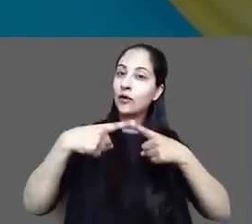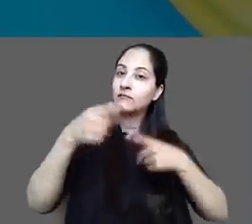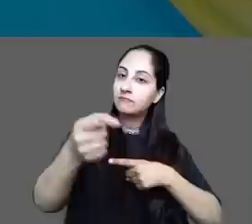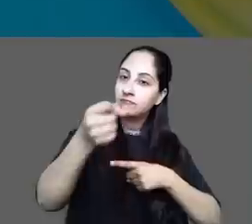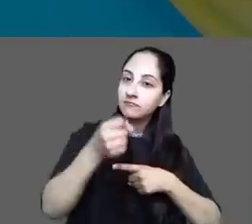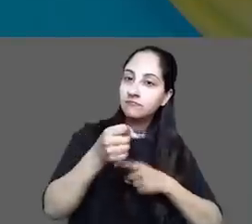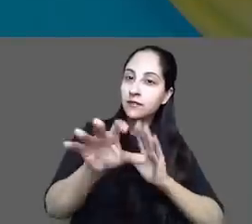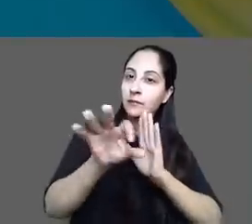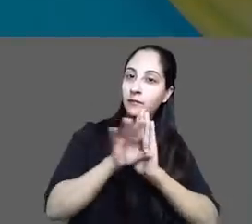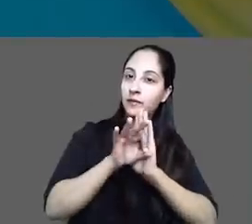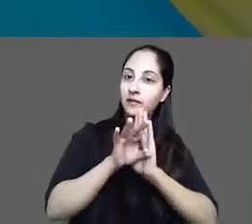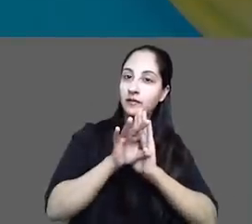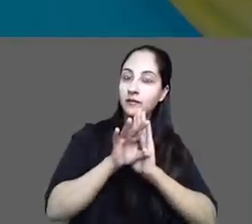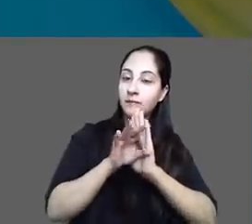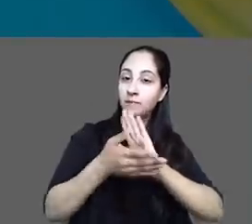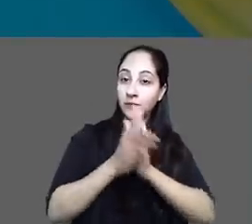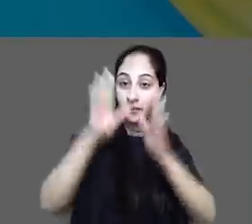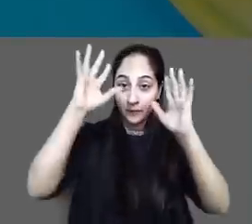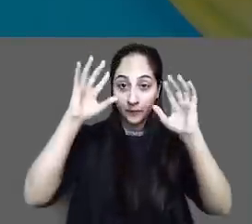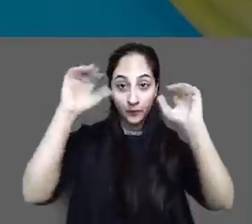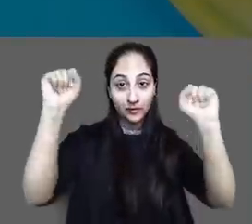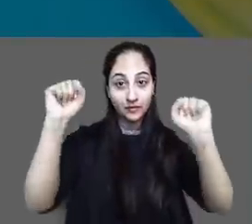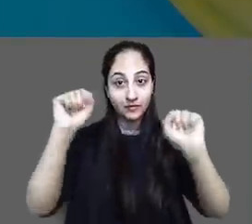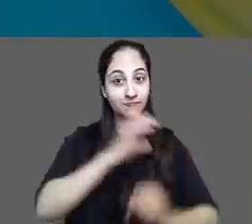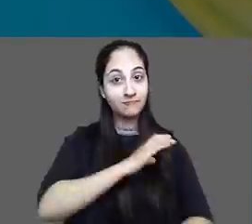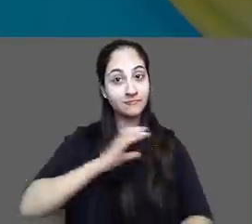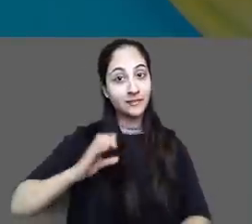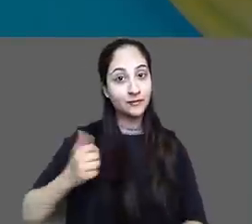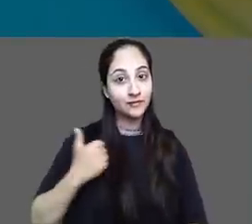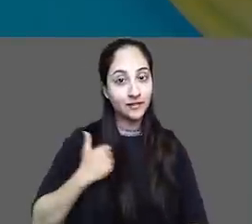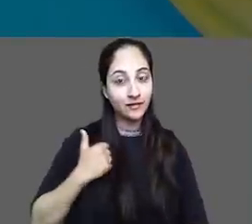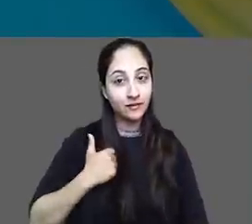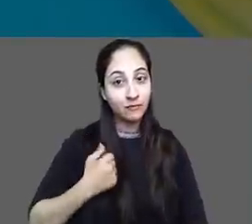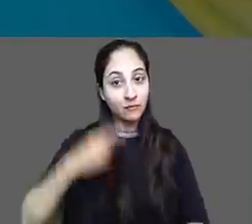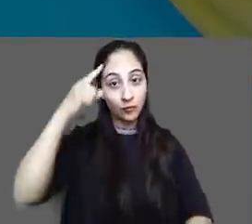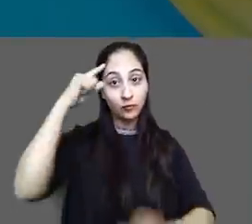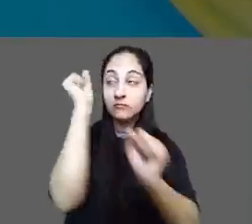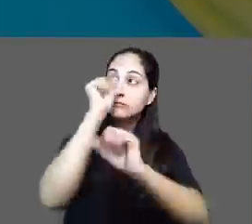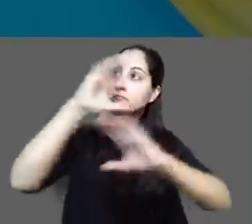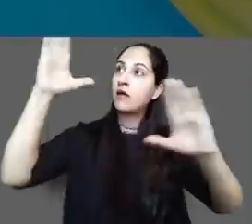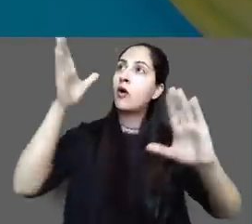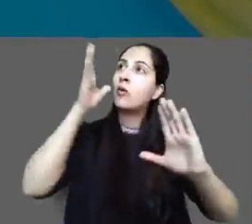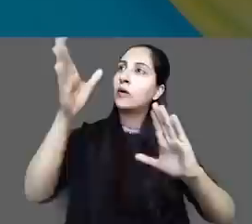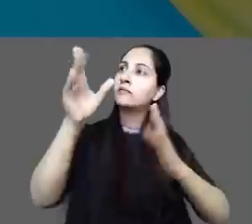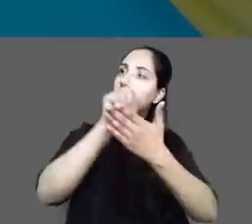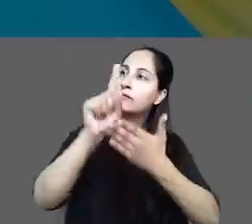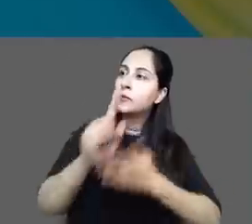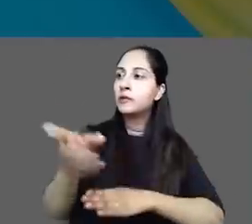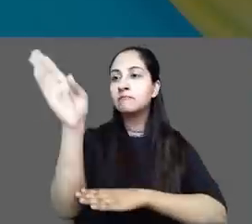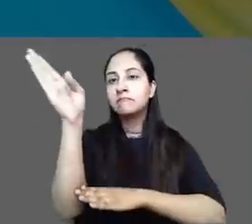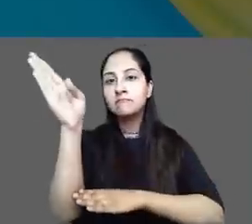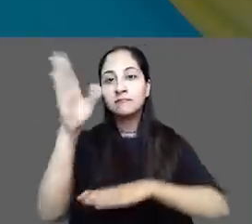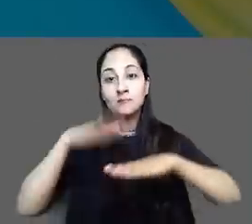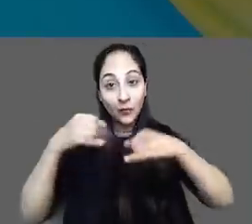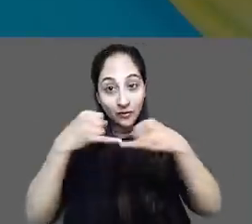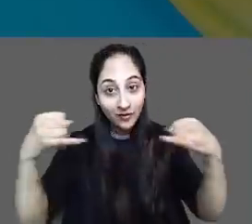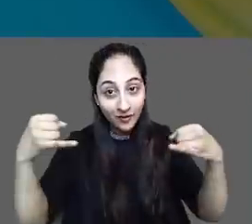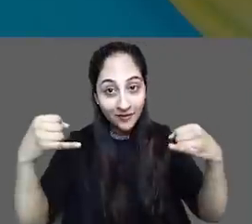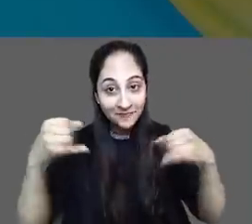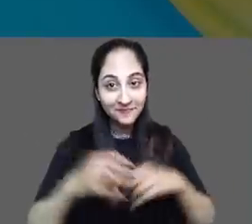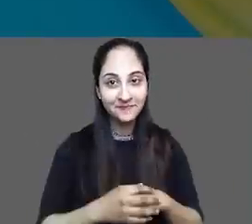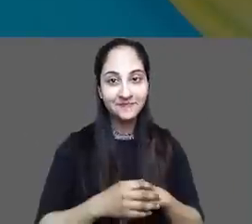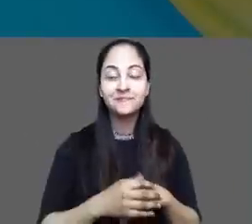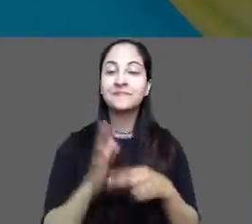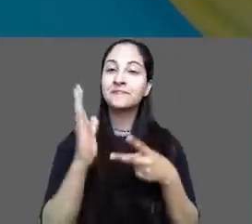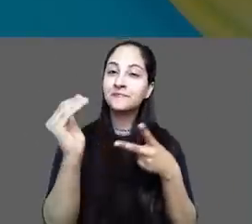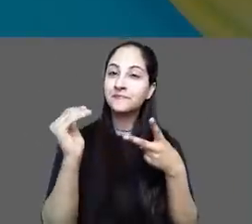take me through that exercise and kind of why you went down that track of speaking to us each week through our, you know, television screens,